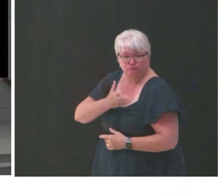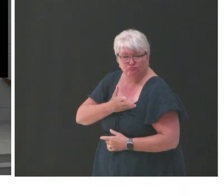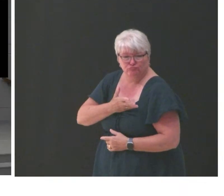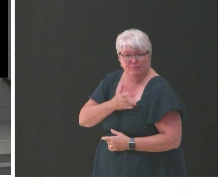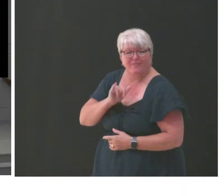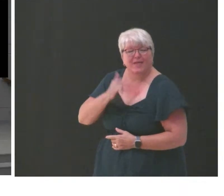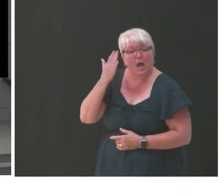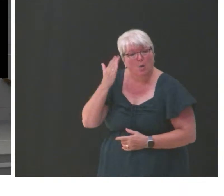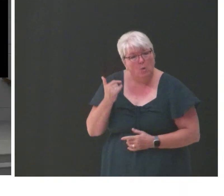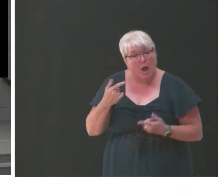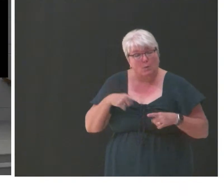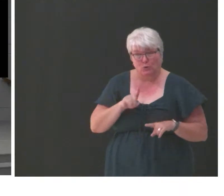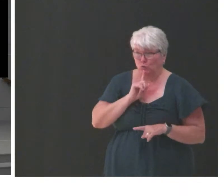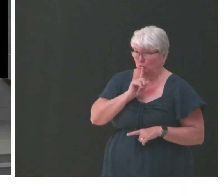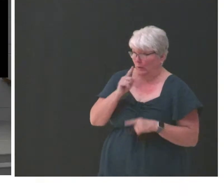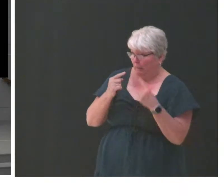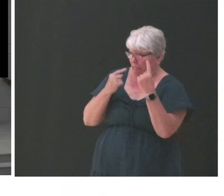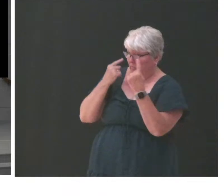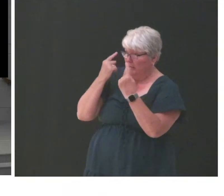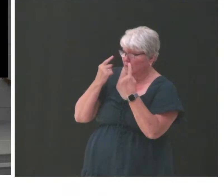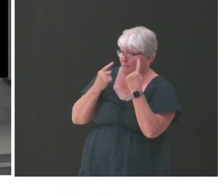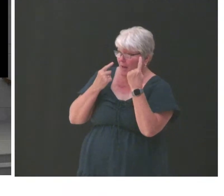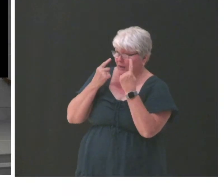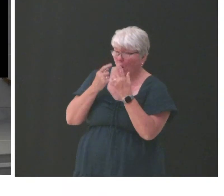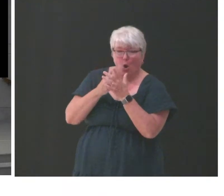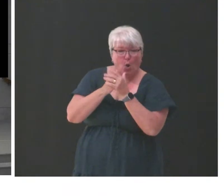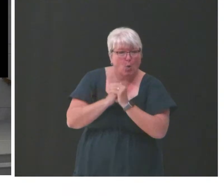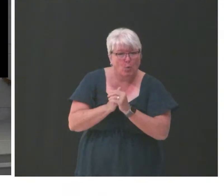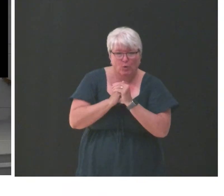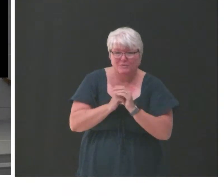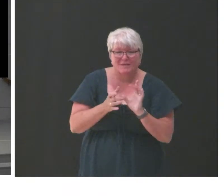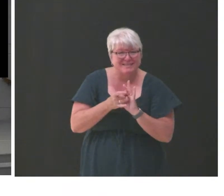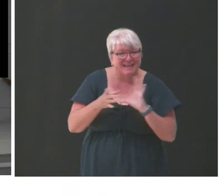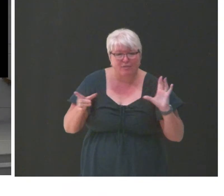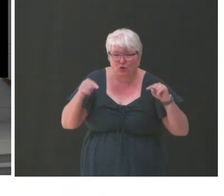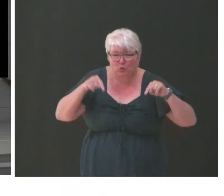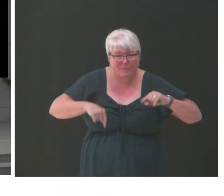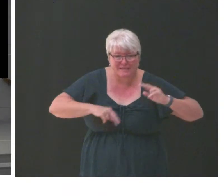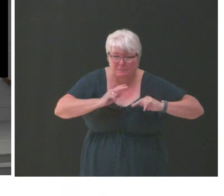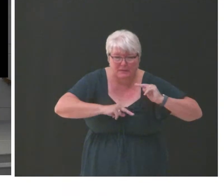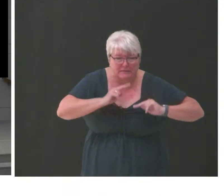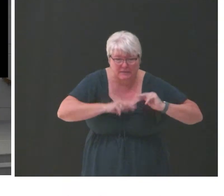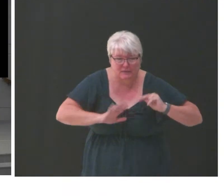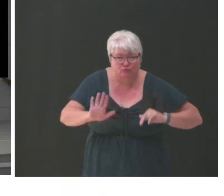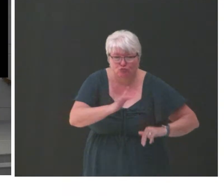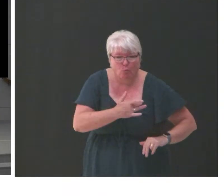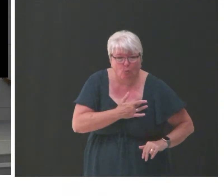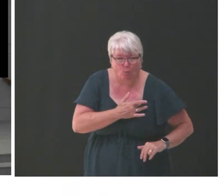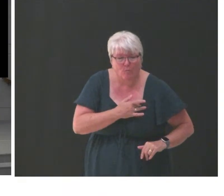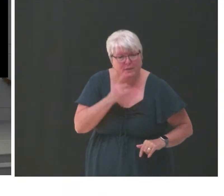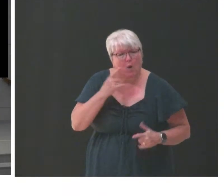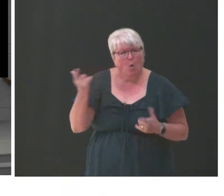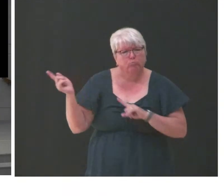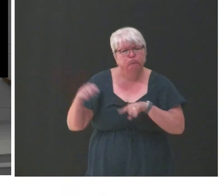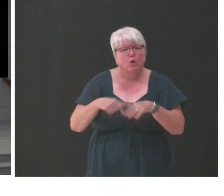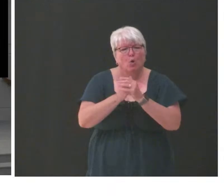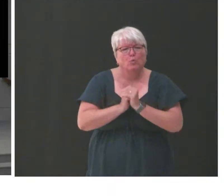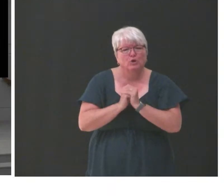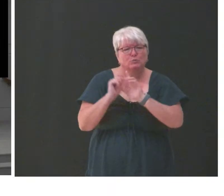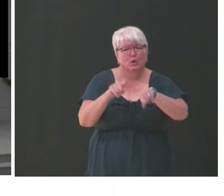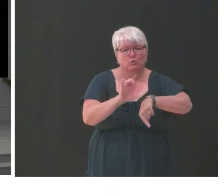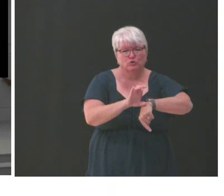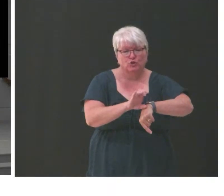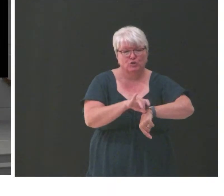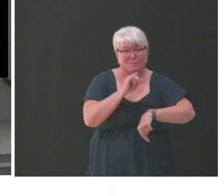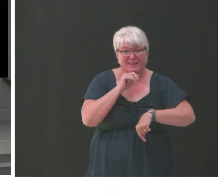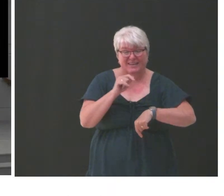And that's why, when you really think about it, that worship has nothing to do with this building. And we think, I'll worship when I go to church, but